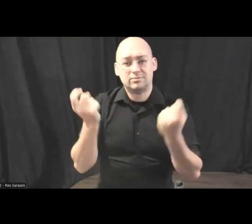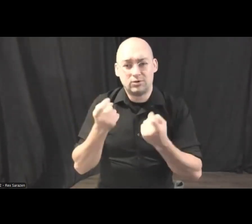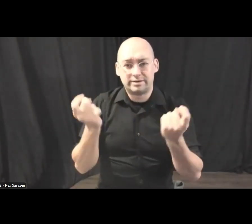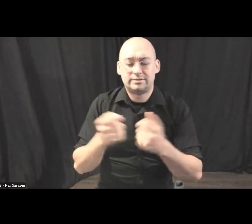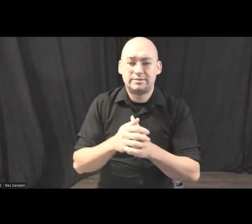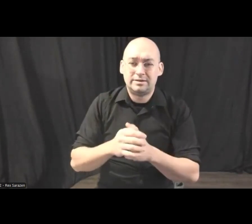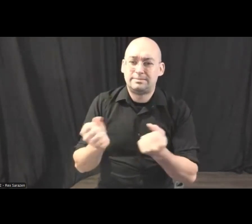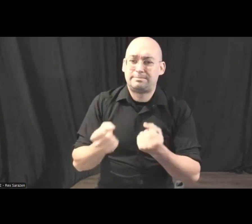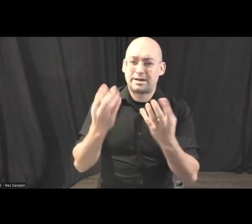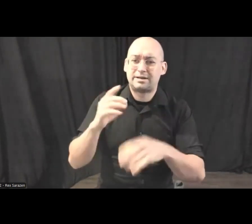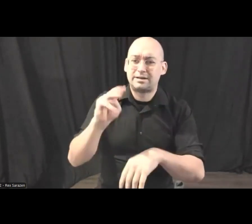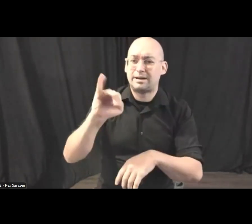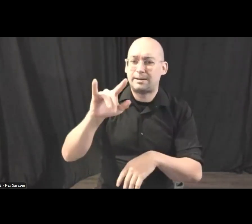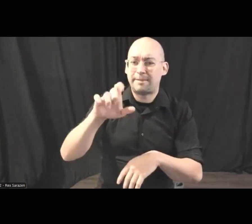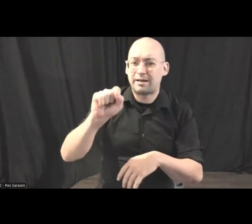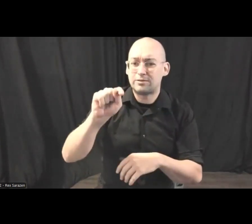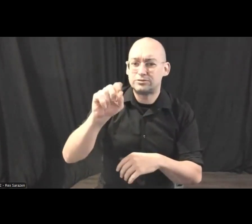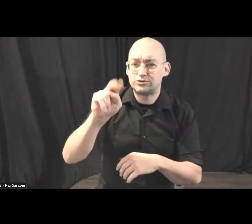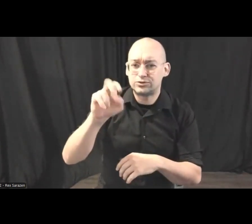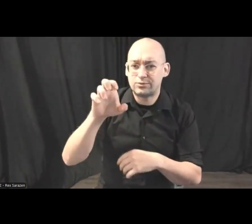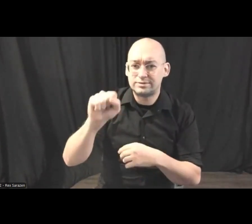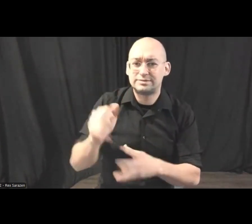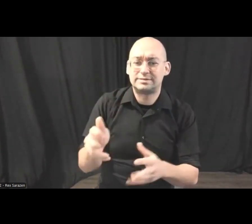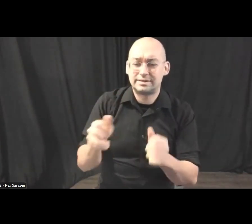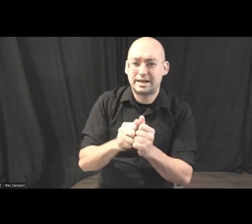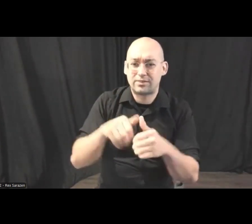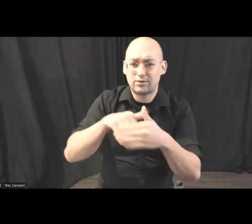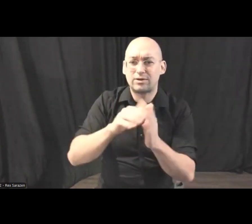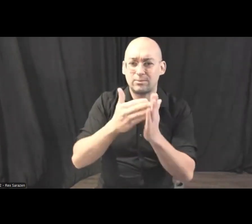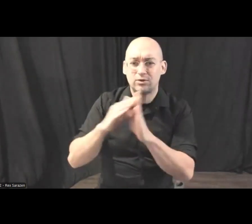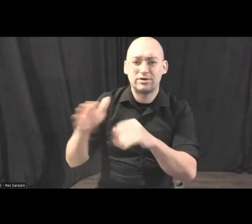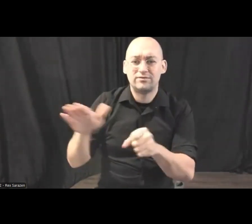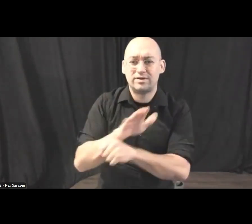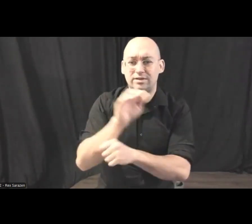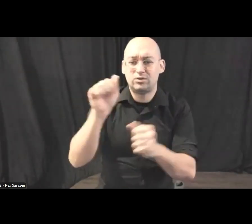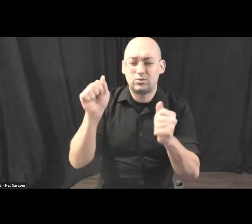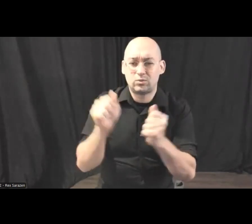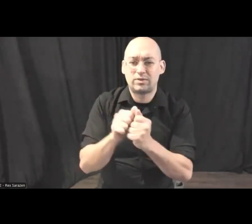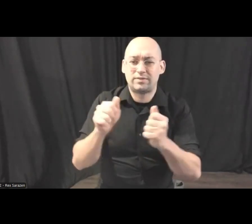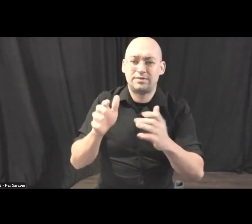many milestones. We were together in community and filled with